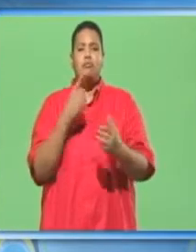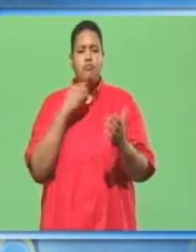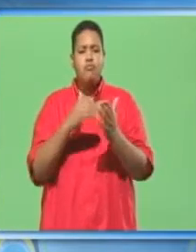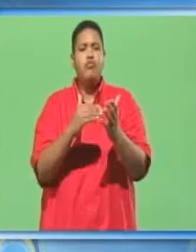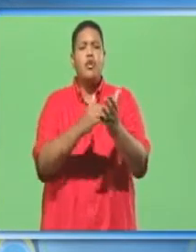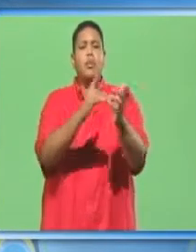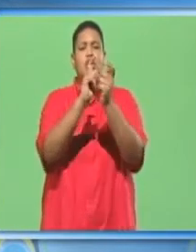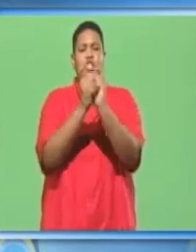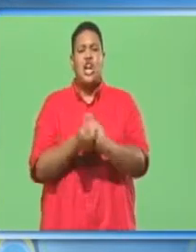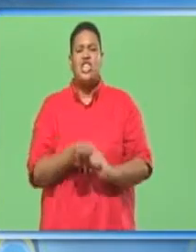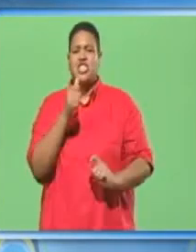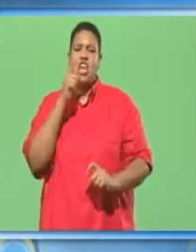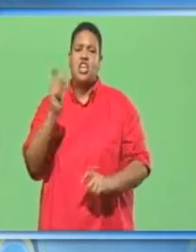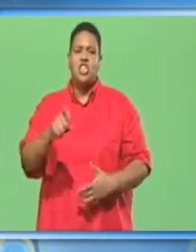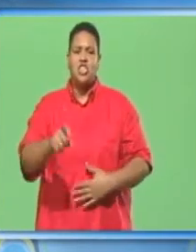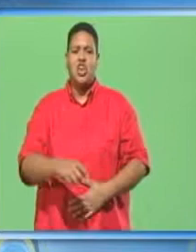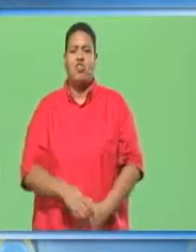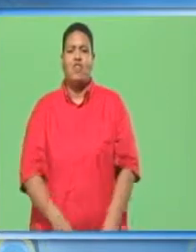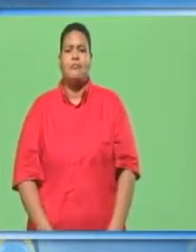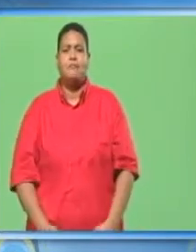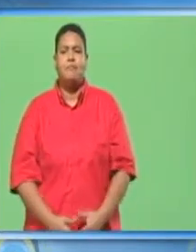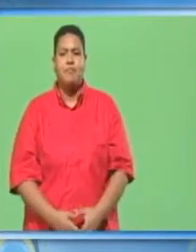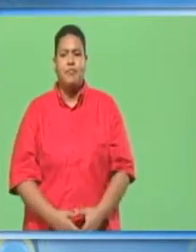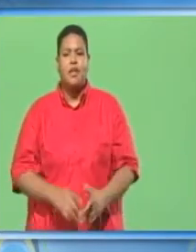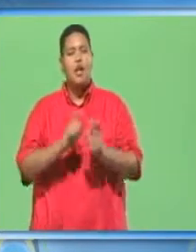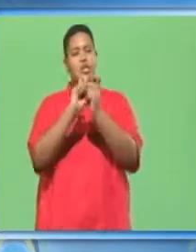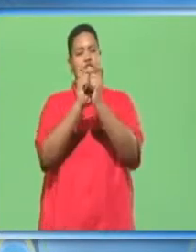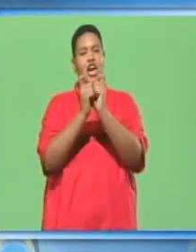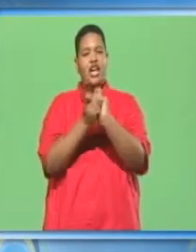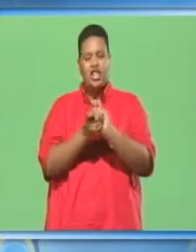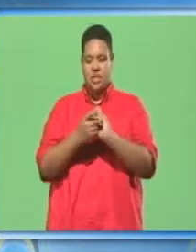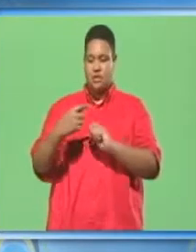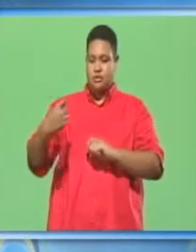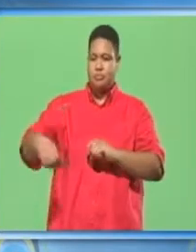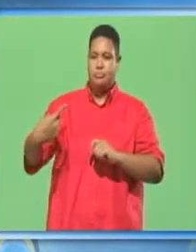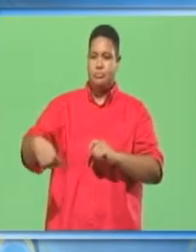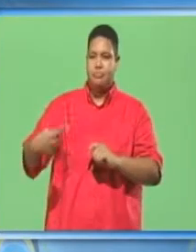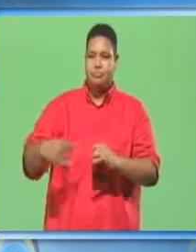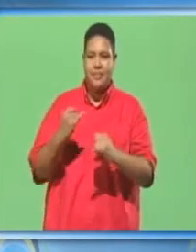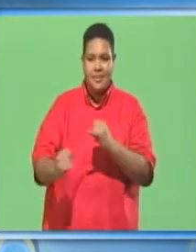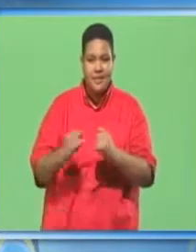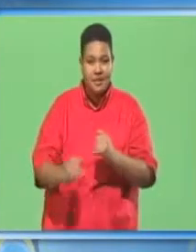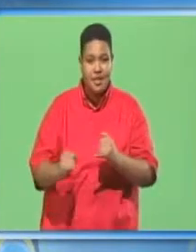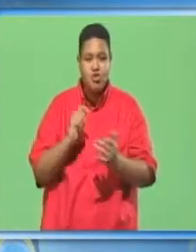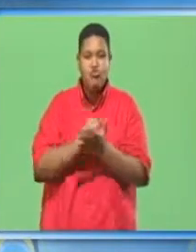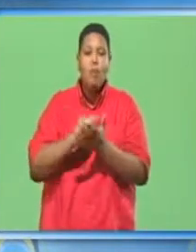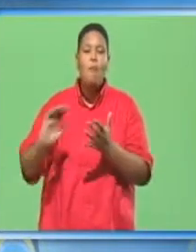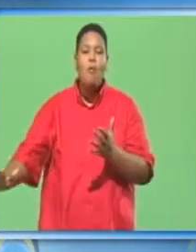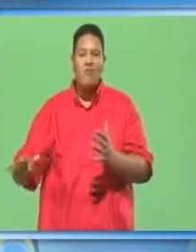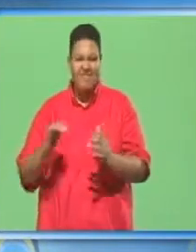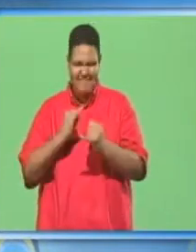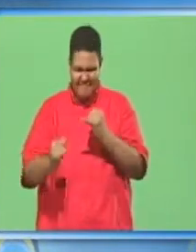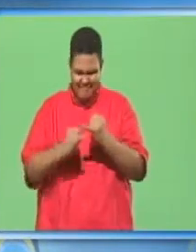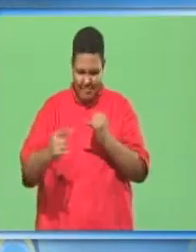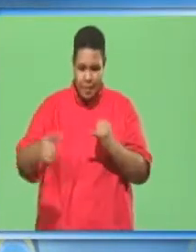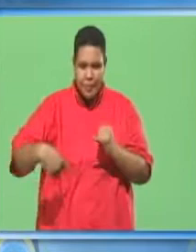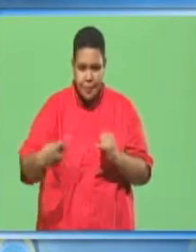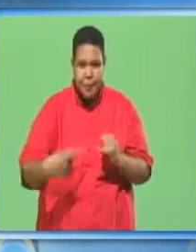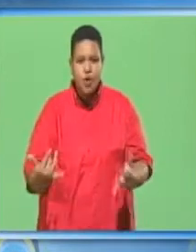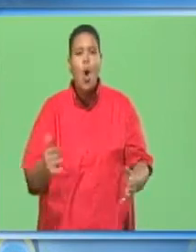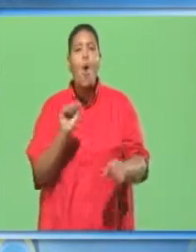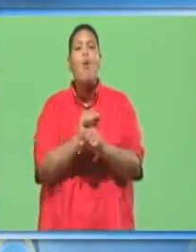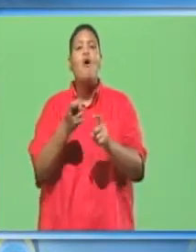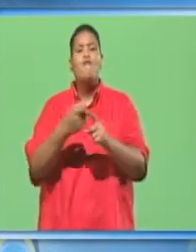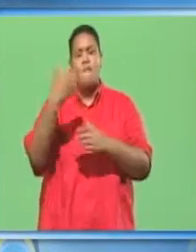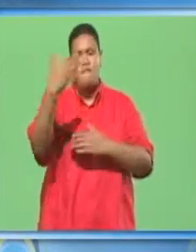changes unnecessary. Changing the saw blade. Removing the blade. Let us work from the front of the